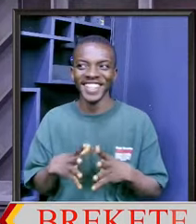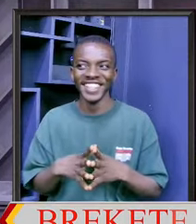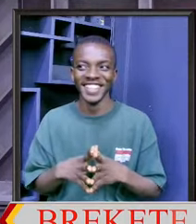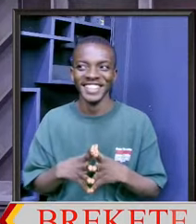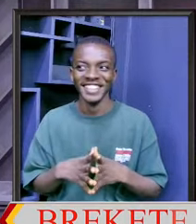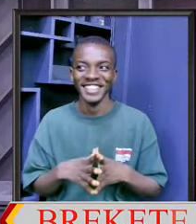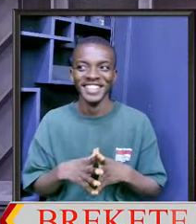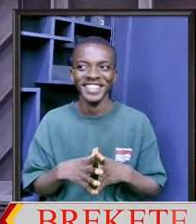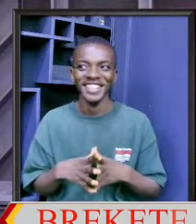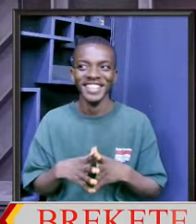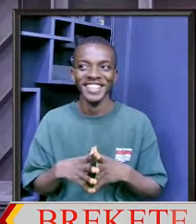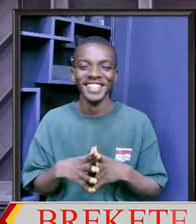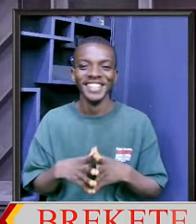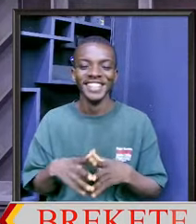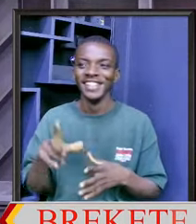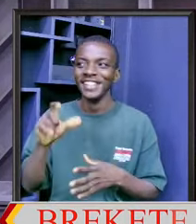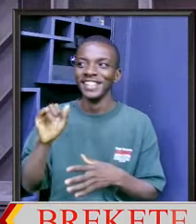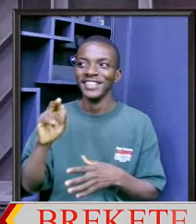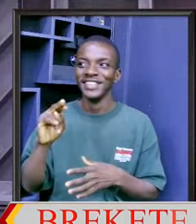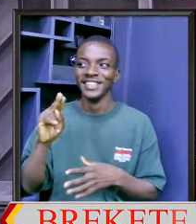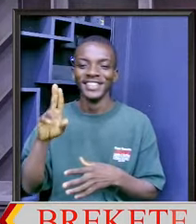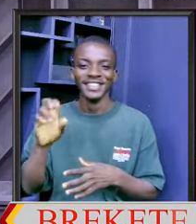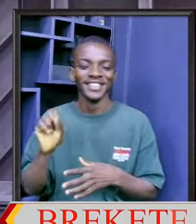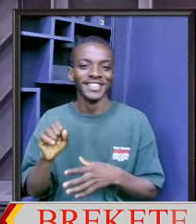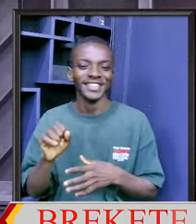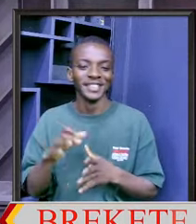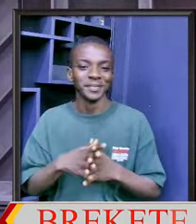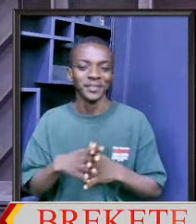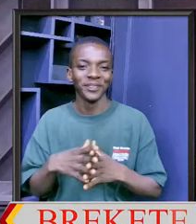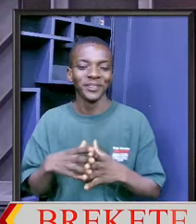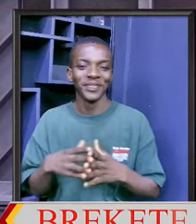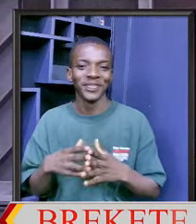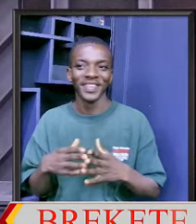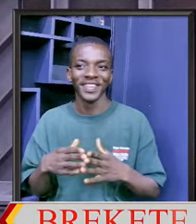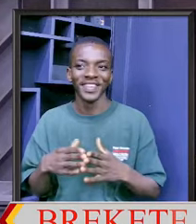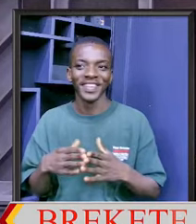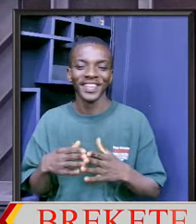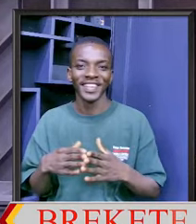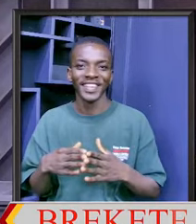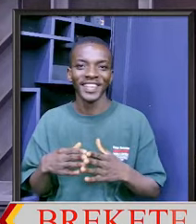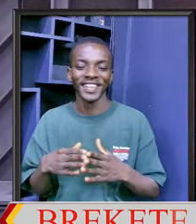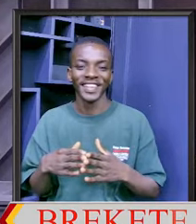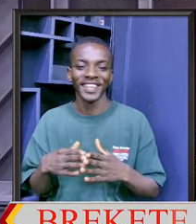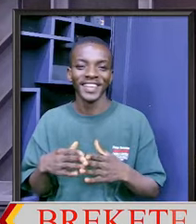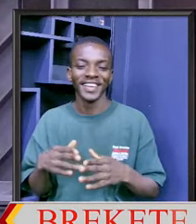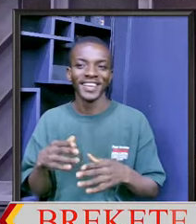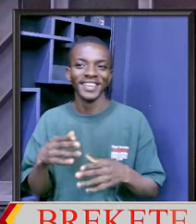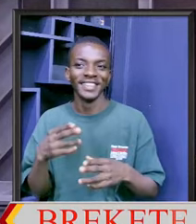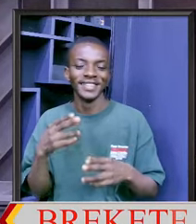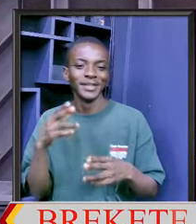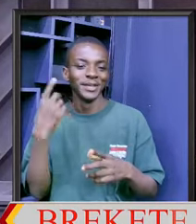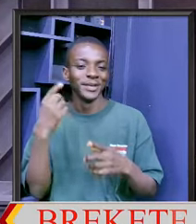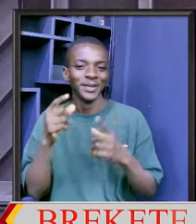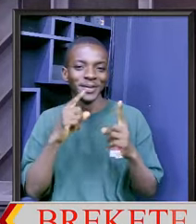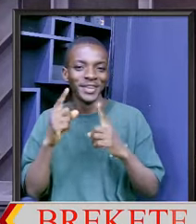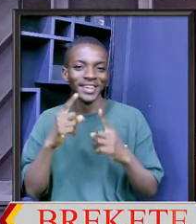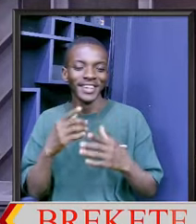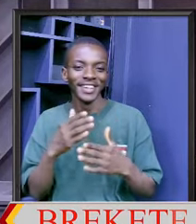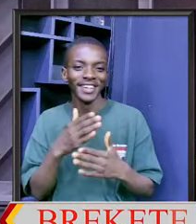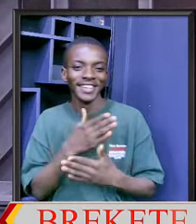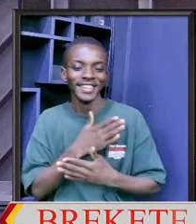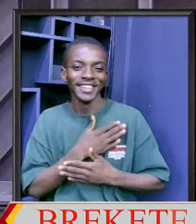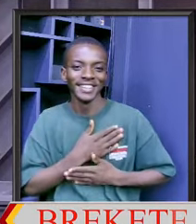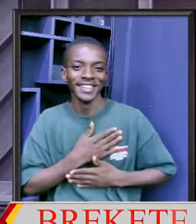Kai! Livinus! Yes, brother. Allah. Magana and Kana, my